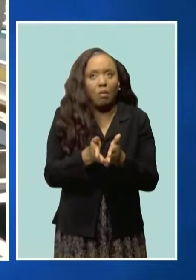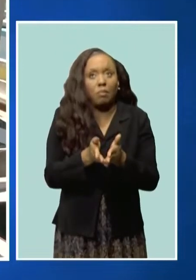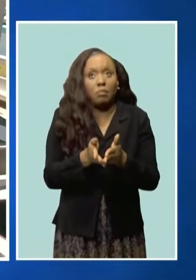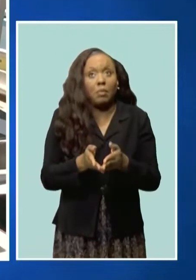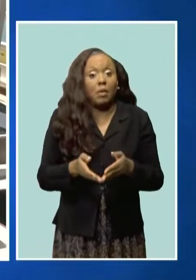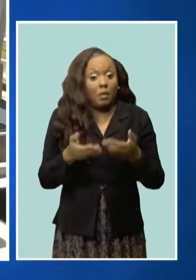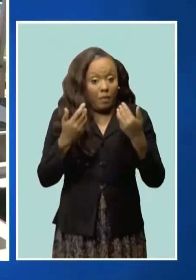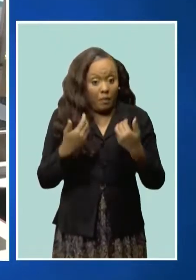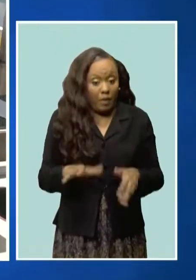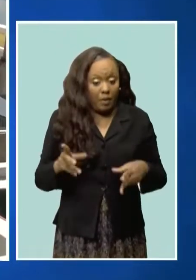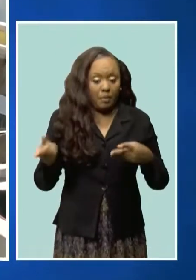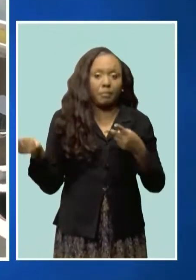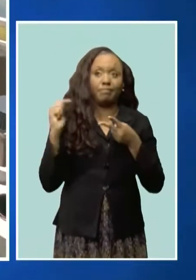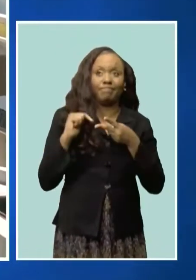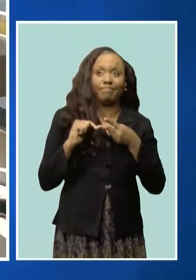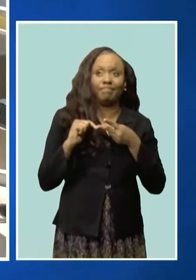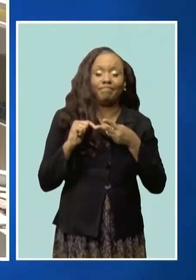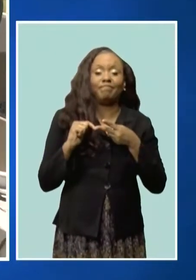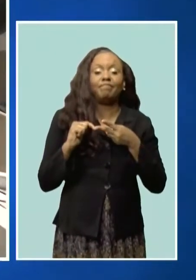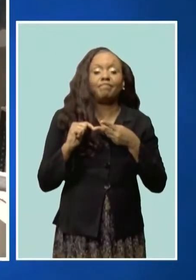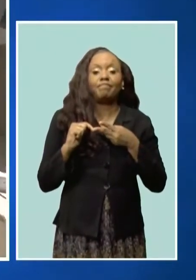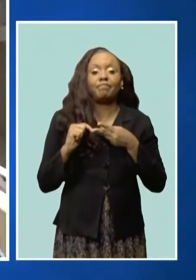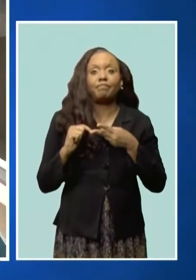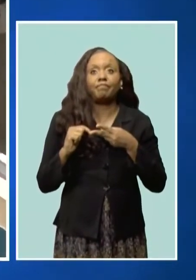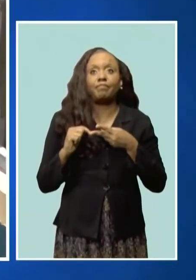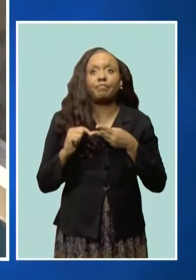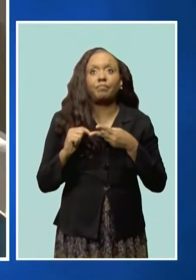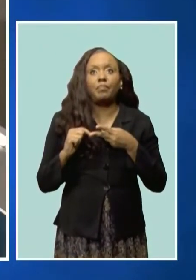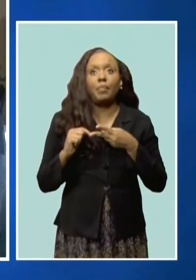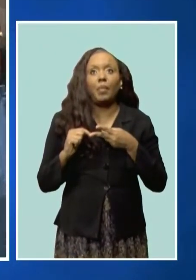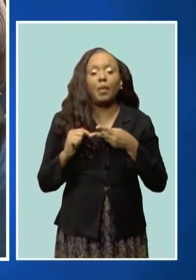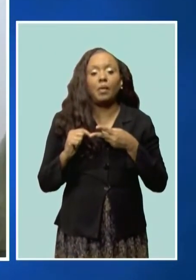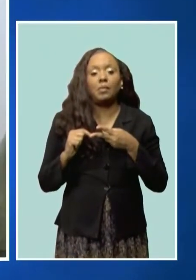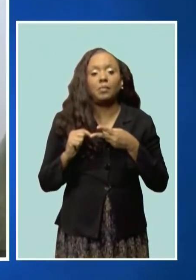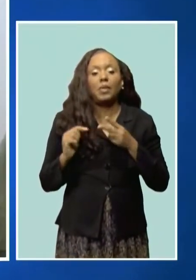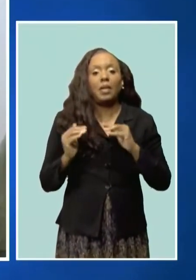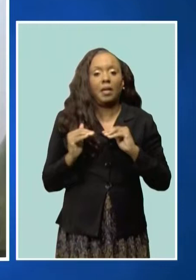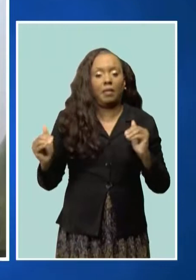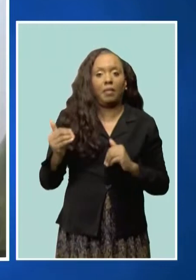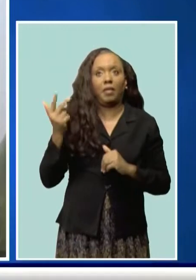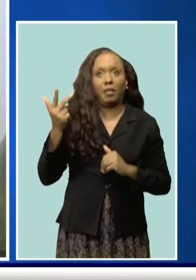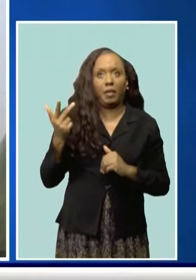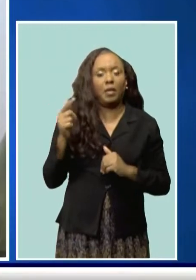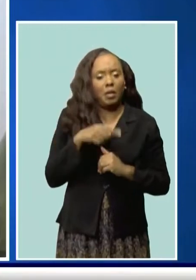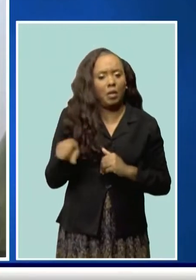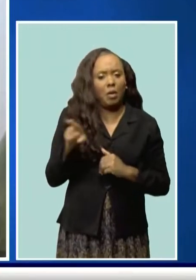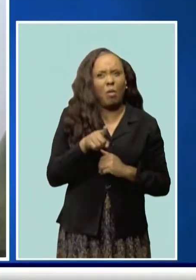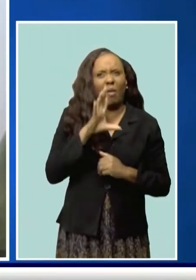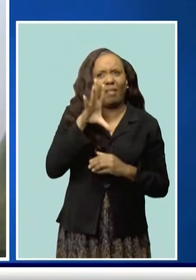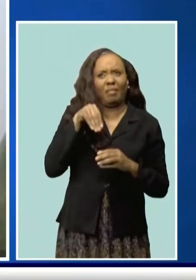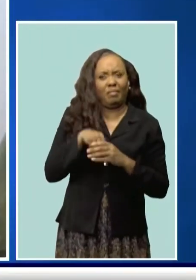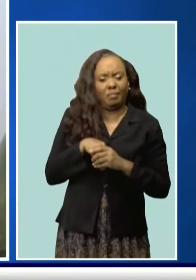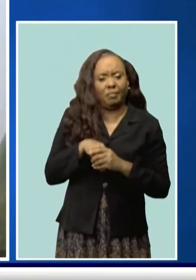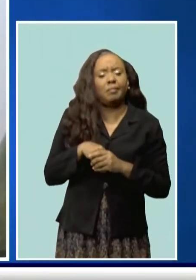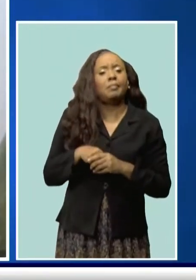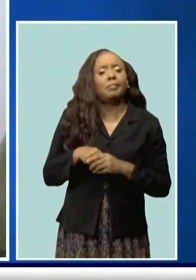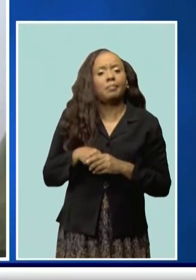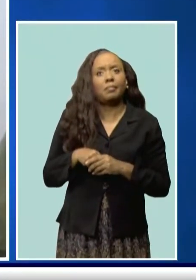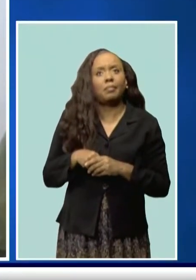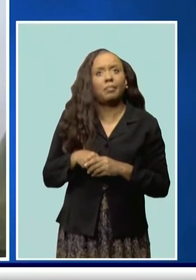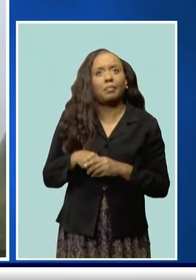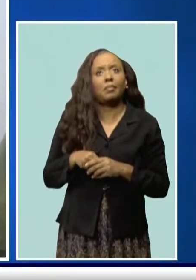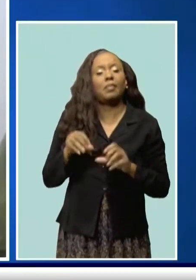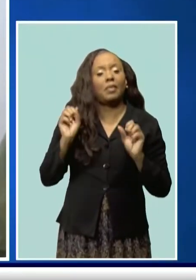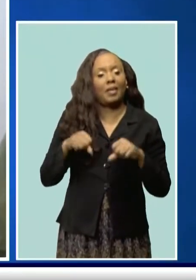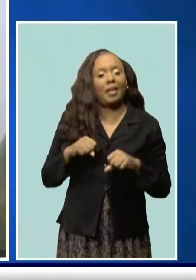on to phase 2, which will be the fishing vessel operations level 3. You guys that have been in the industry for a bit, then start to teach us